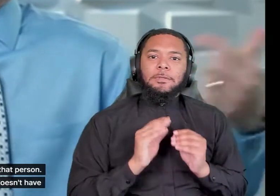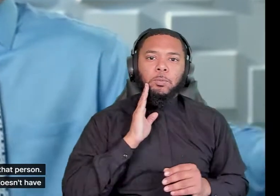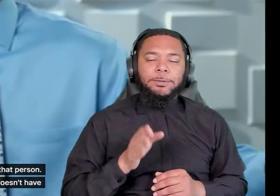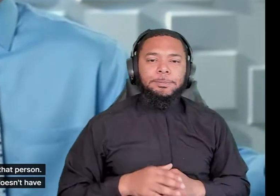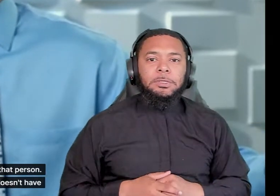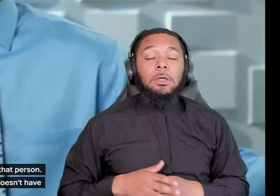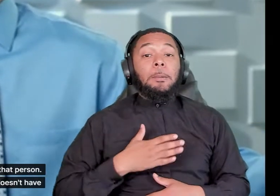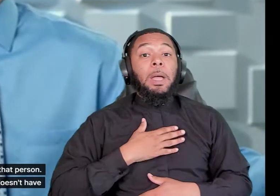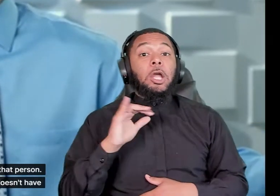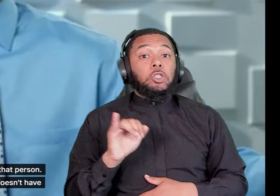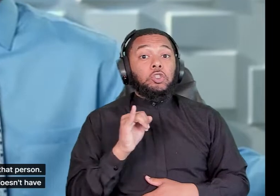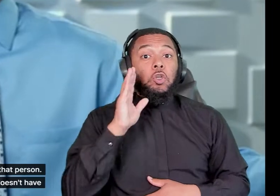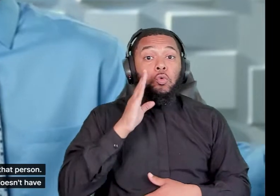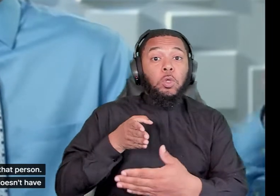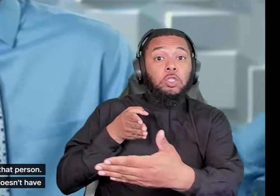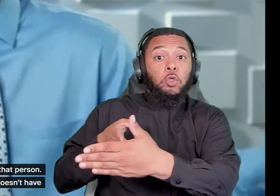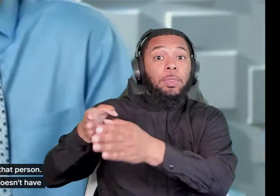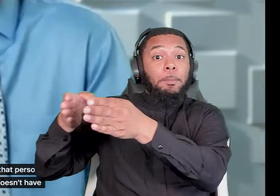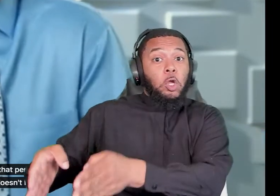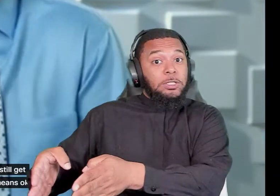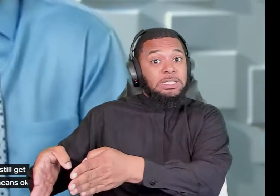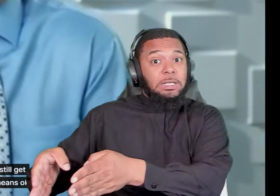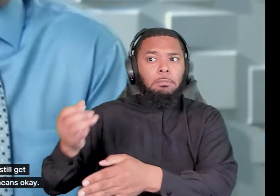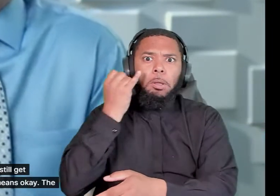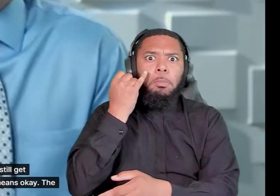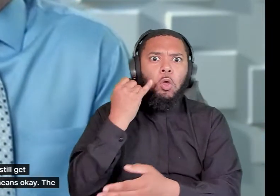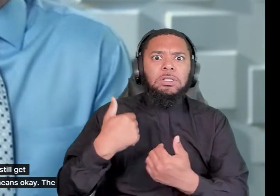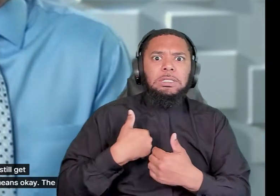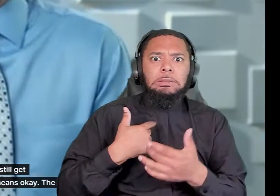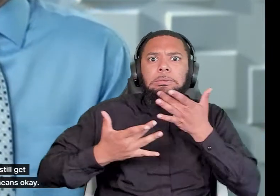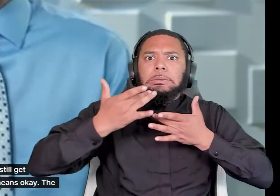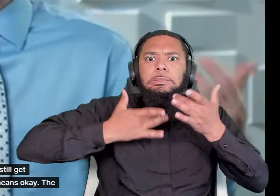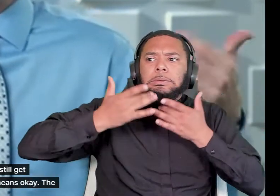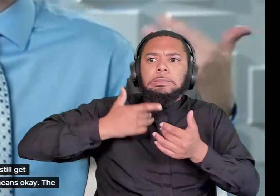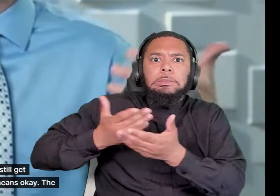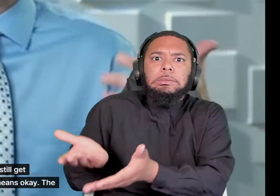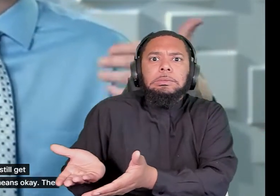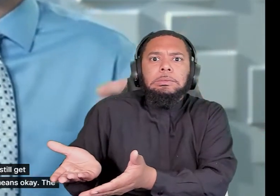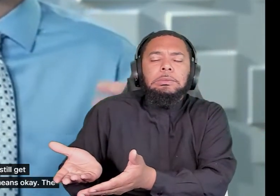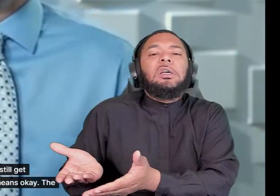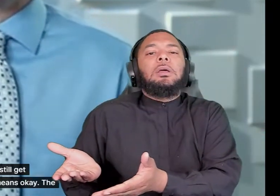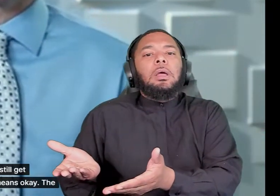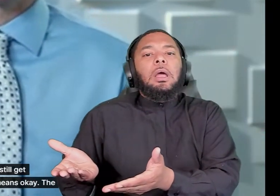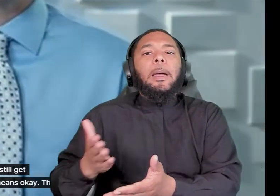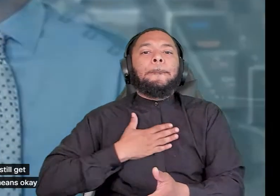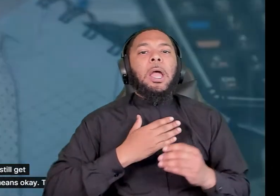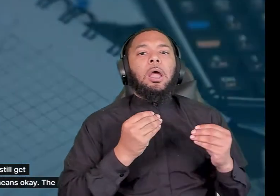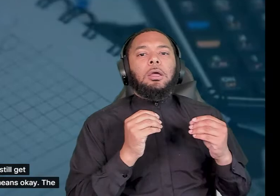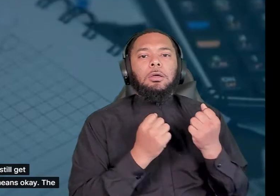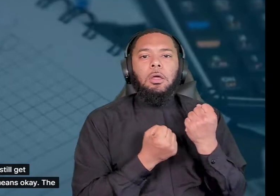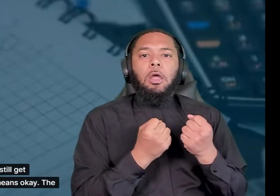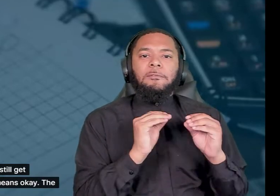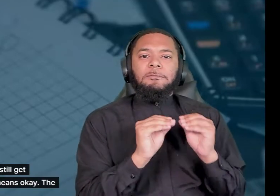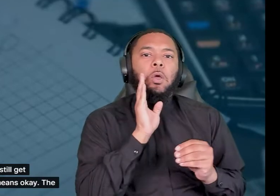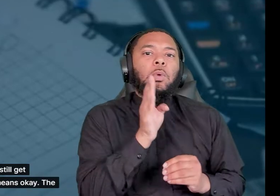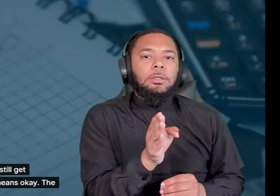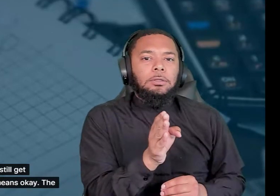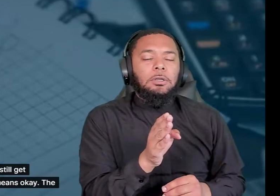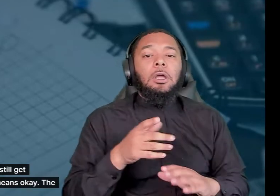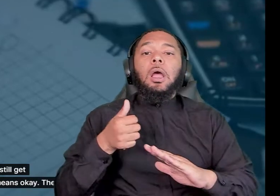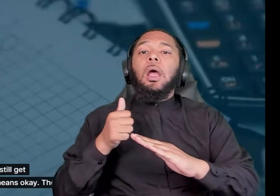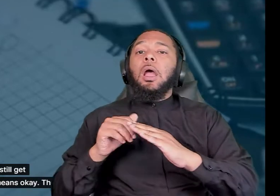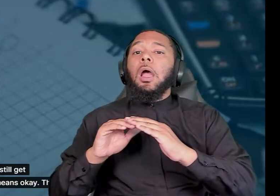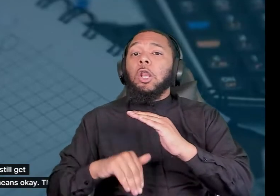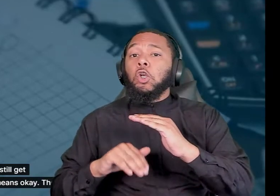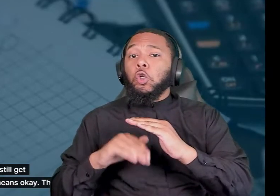company is going to sue that person, but let's say the person doesn't have any money, and so I still get my car fixed.